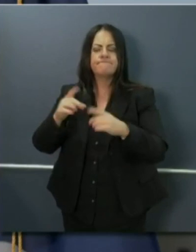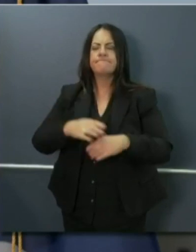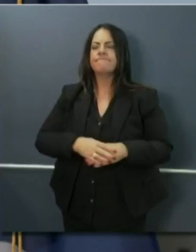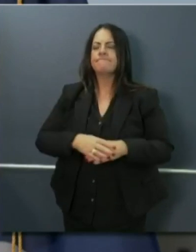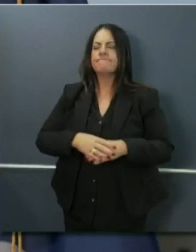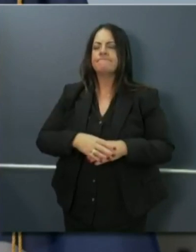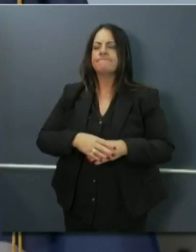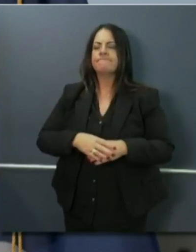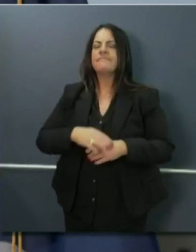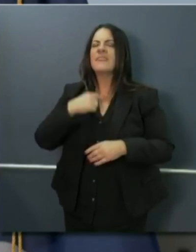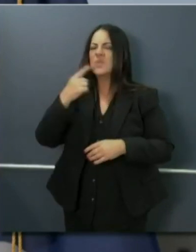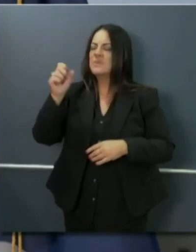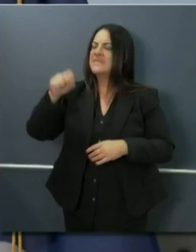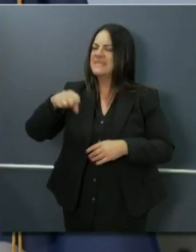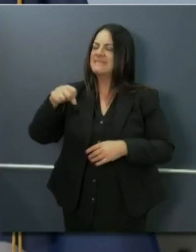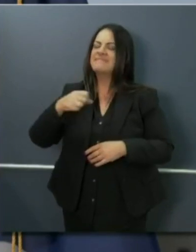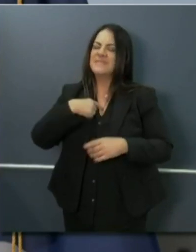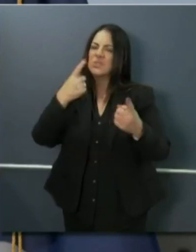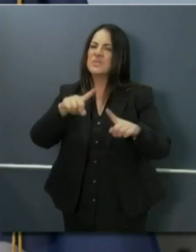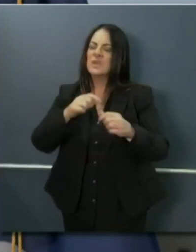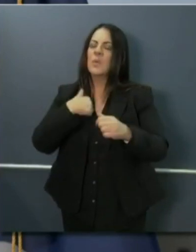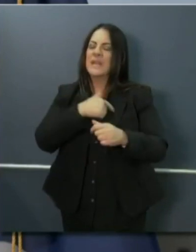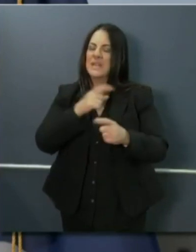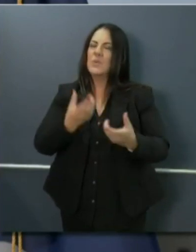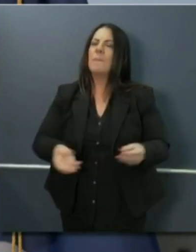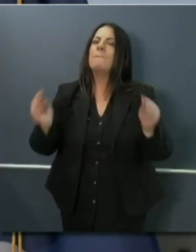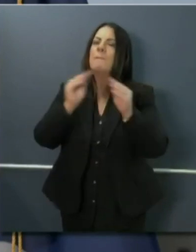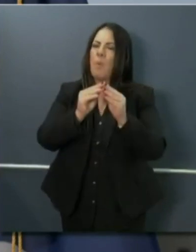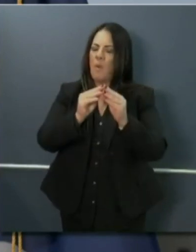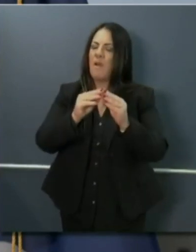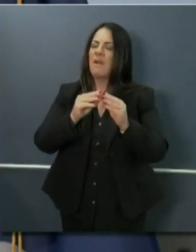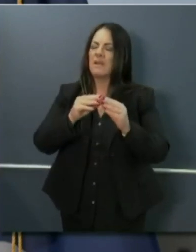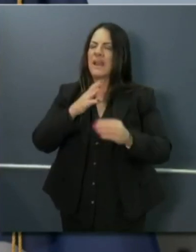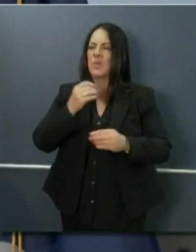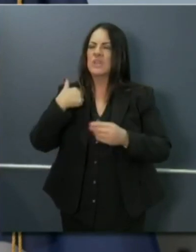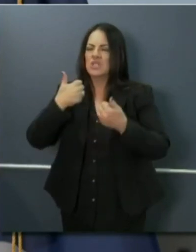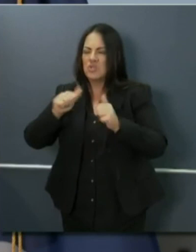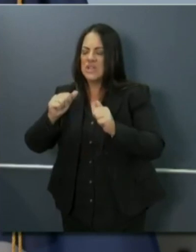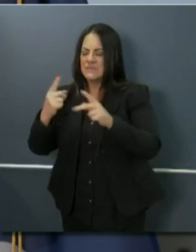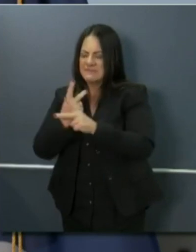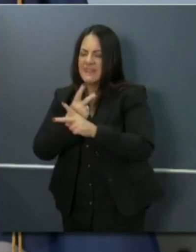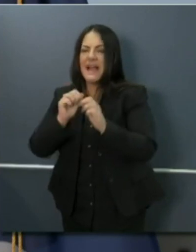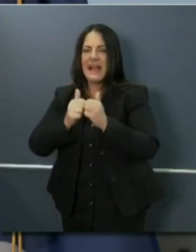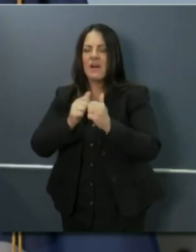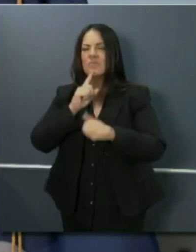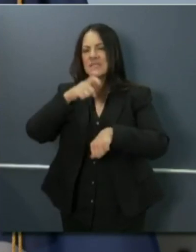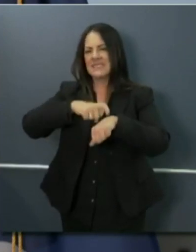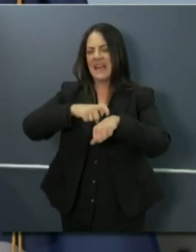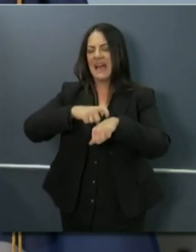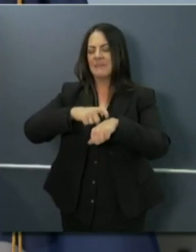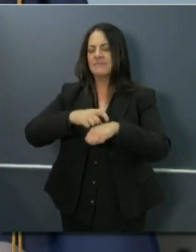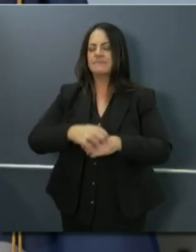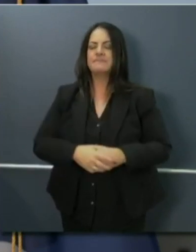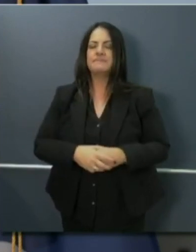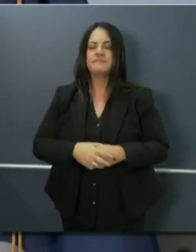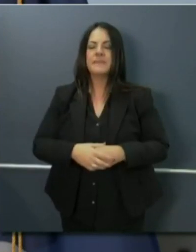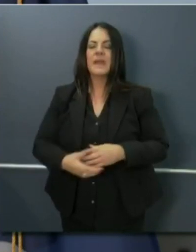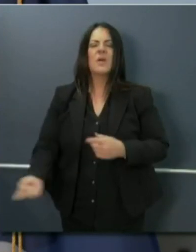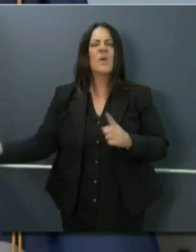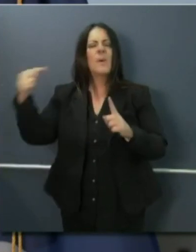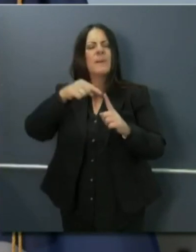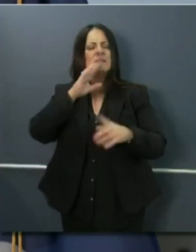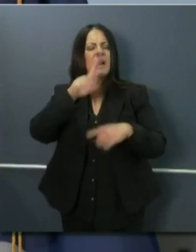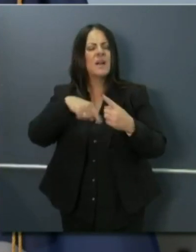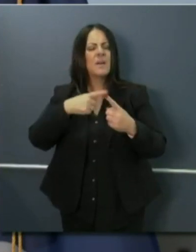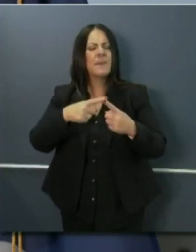we need to do more, and we are trying to do that in real time. As it relates to the bending of the curve, I'm